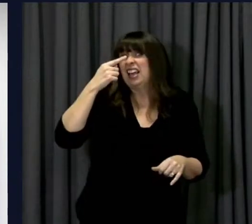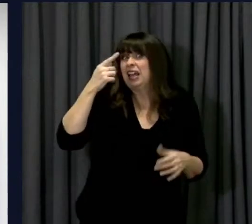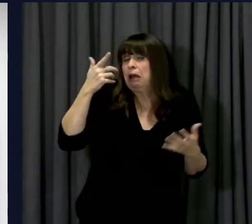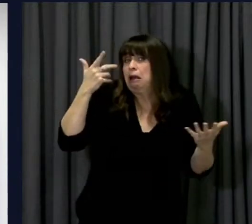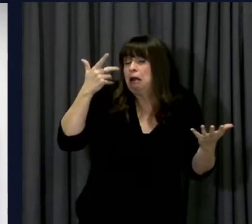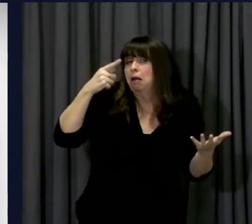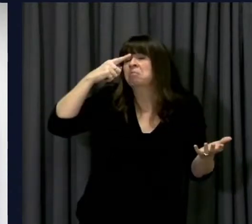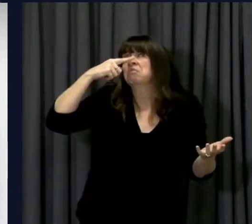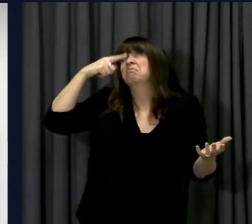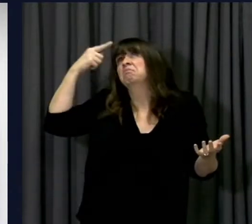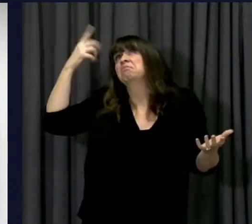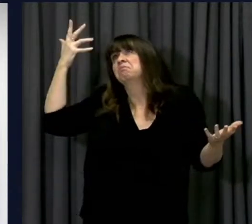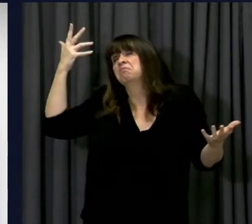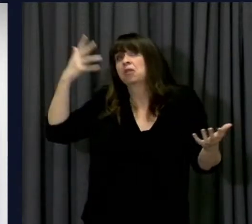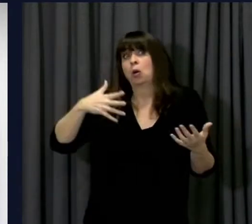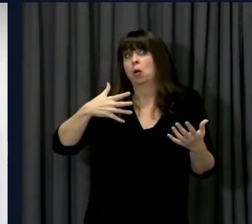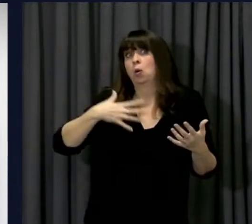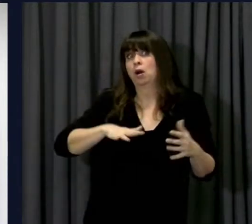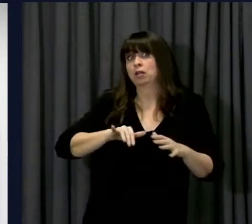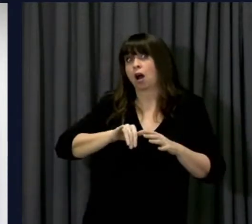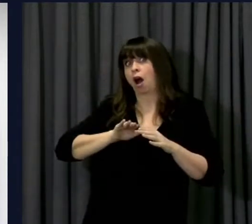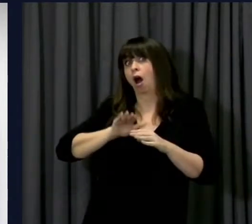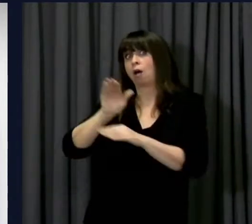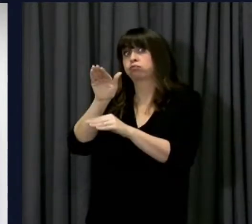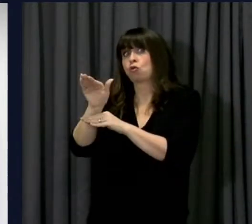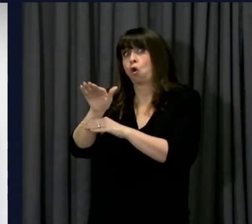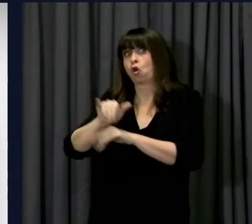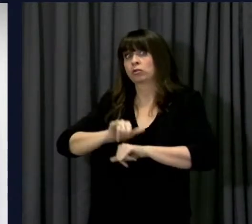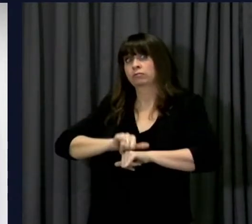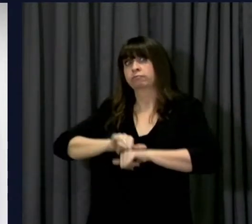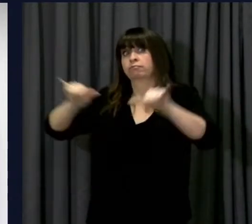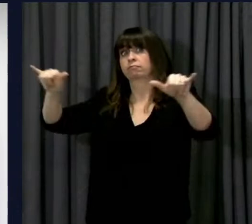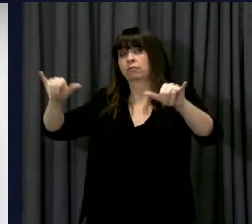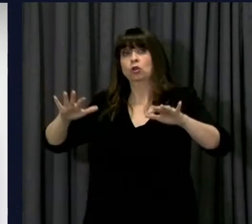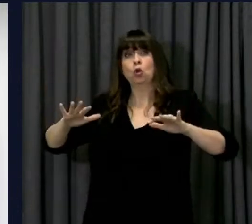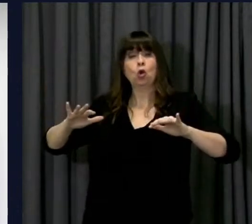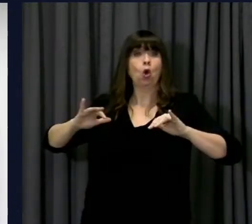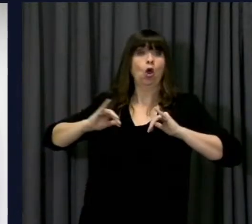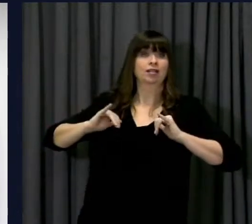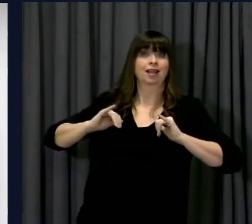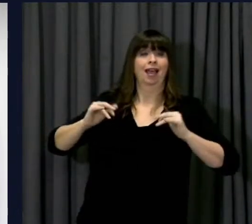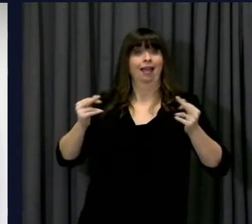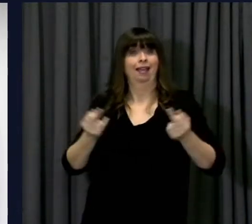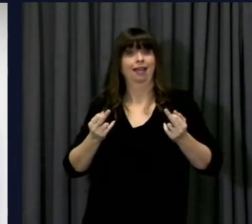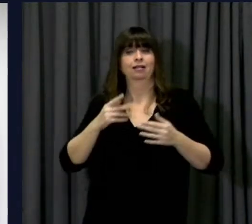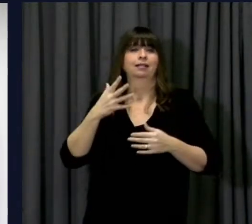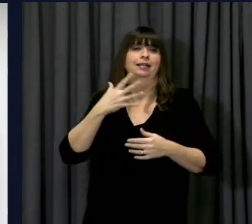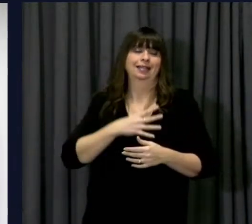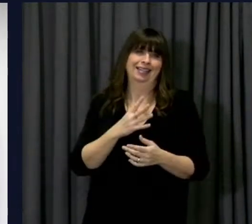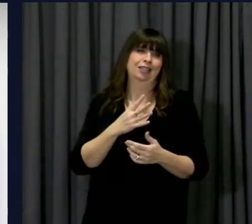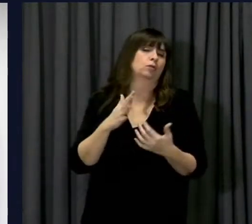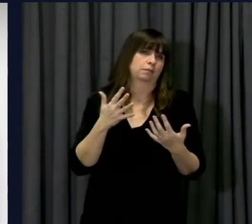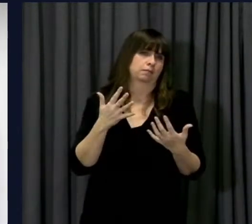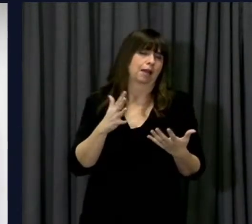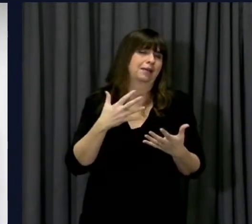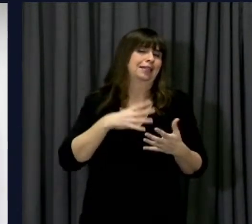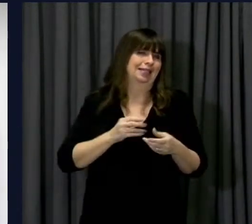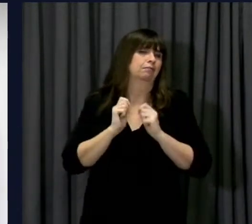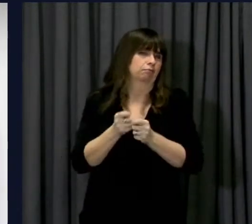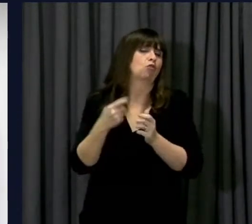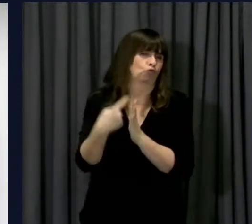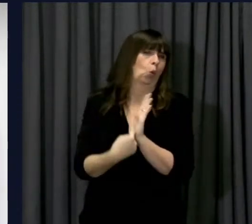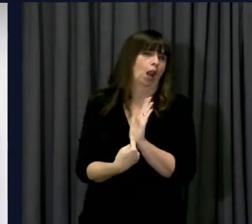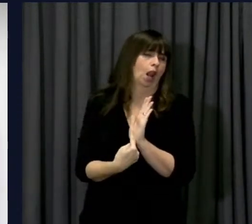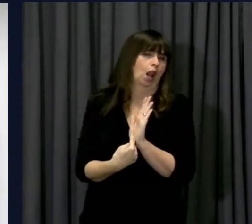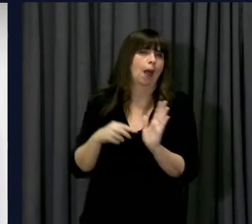for people to be able to go on holiday, we'll then need to see what the rules are about either vaccination or about testing before an